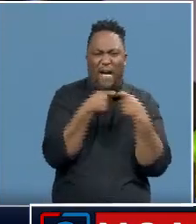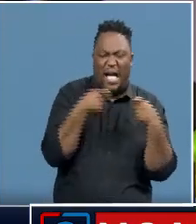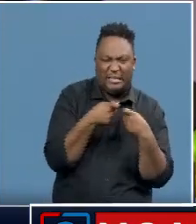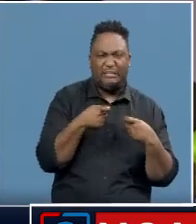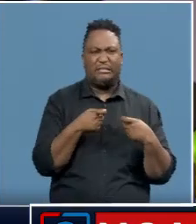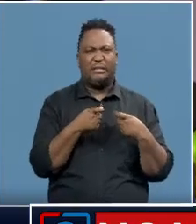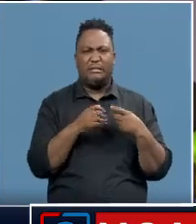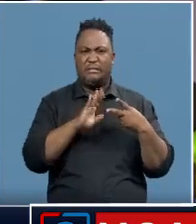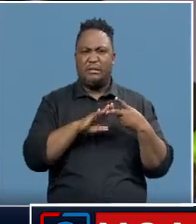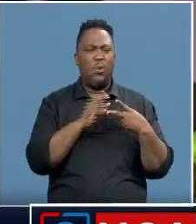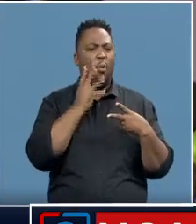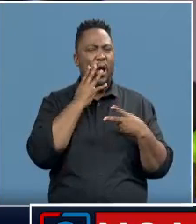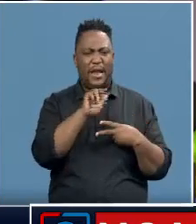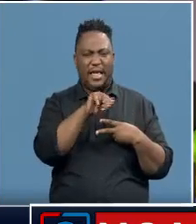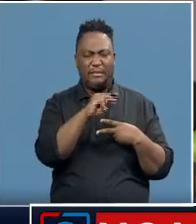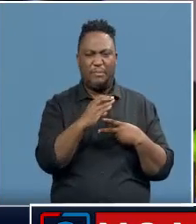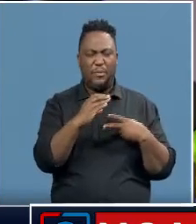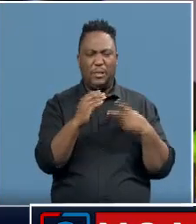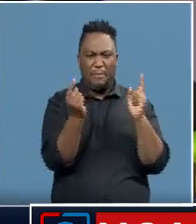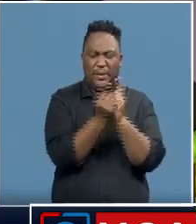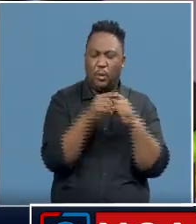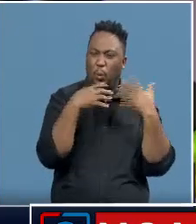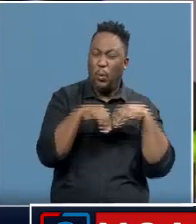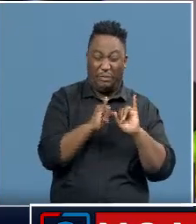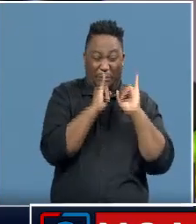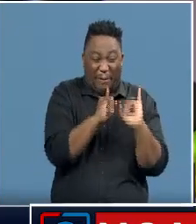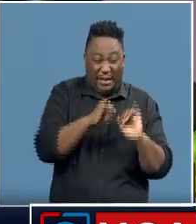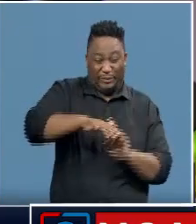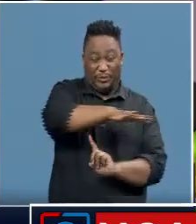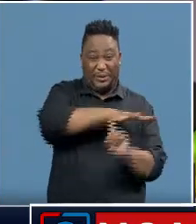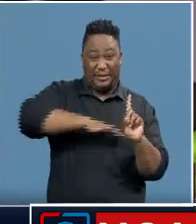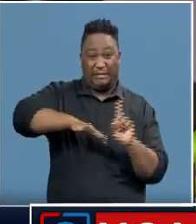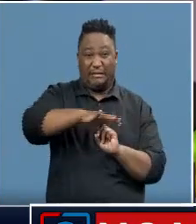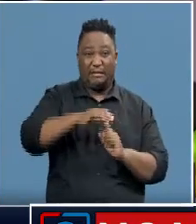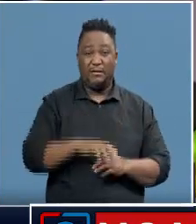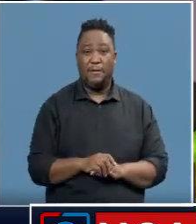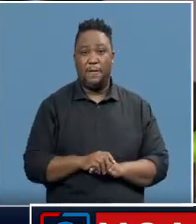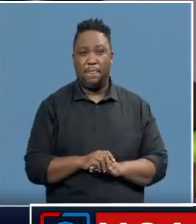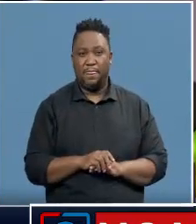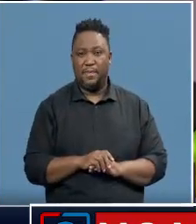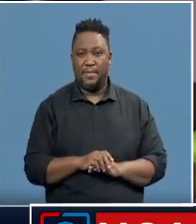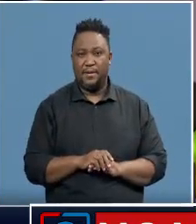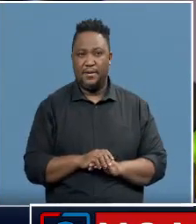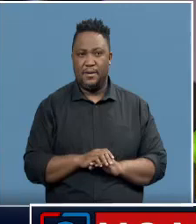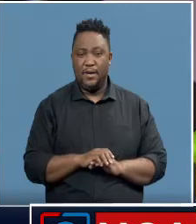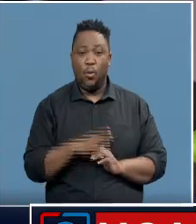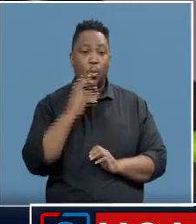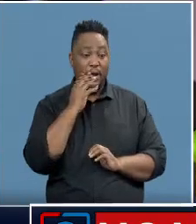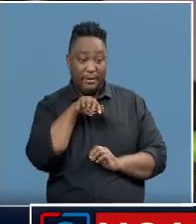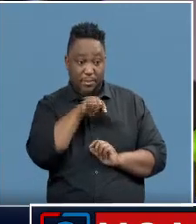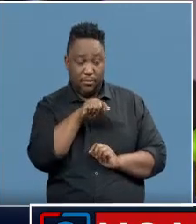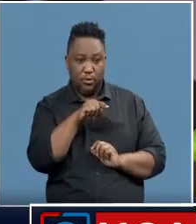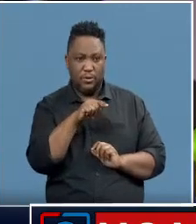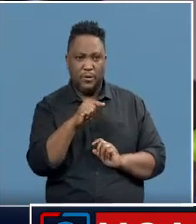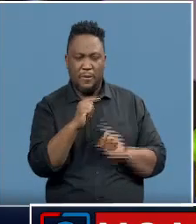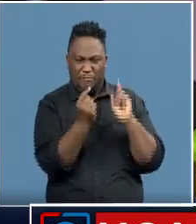ANC people, when they meet are hooligans, they don't think about our people, they